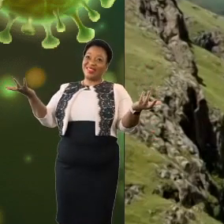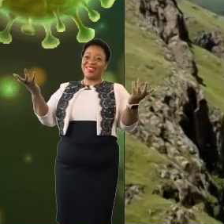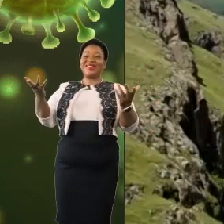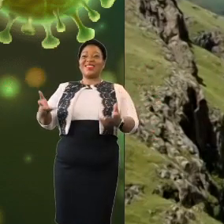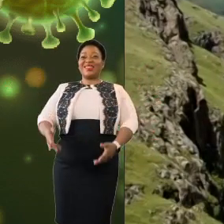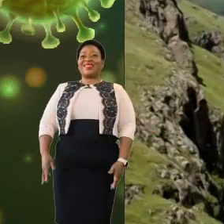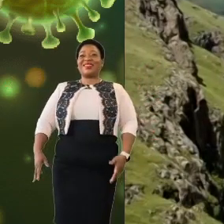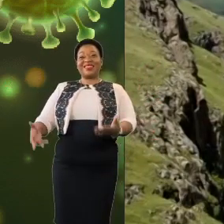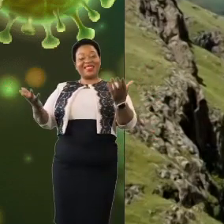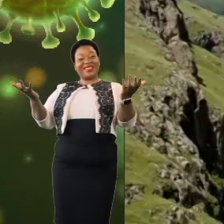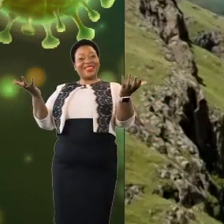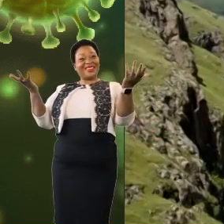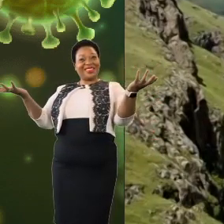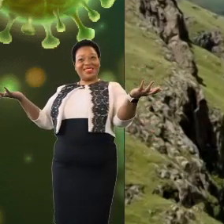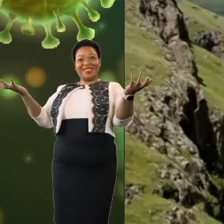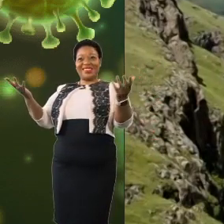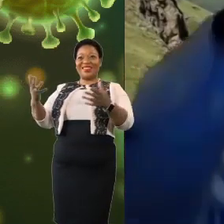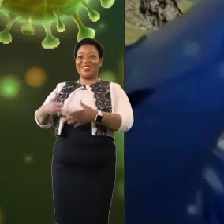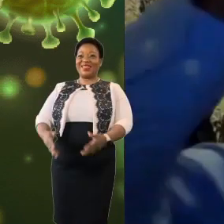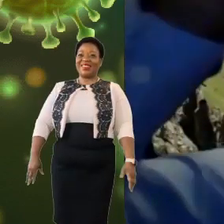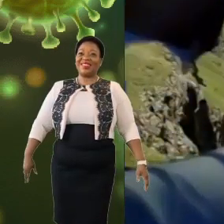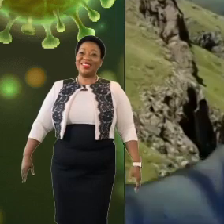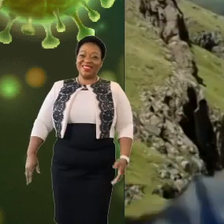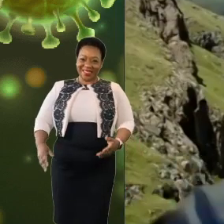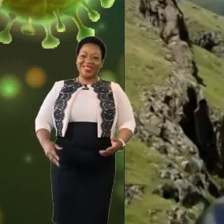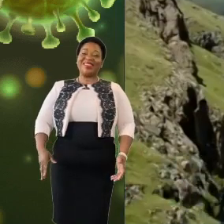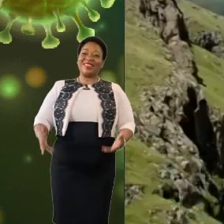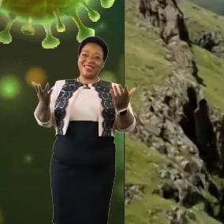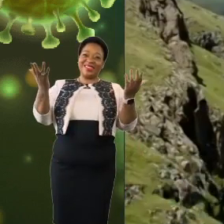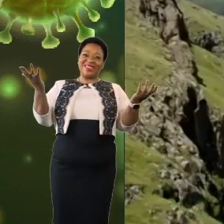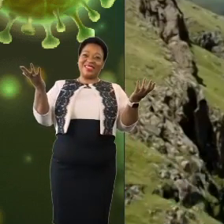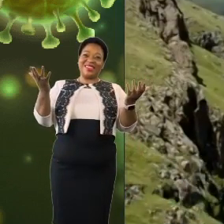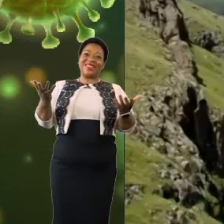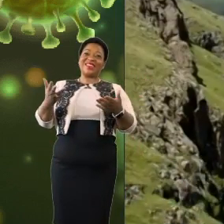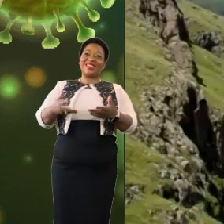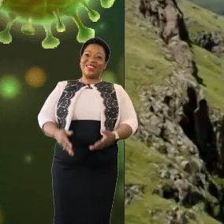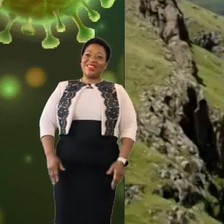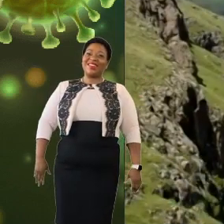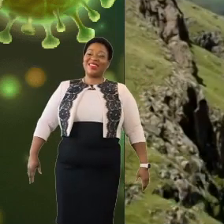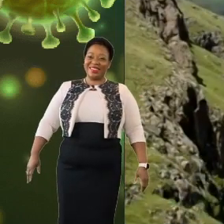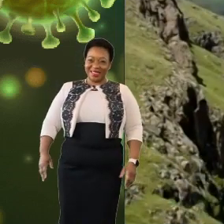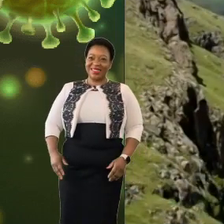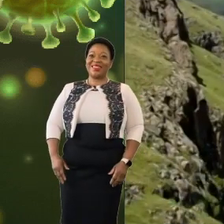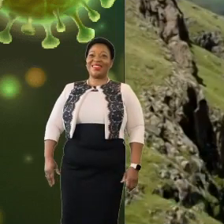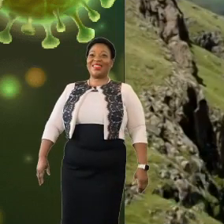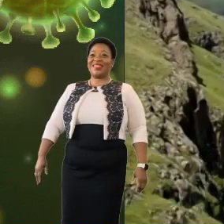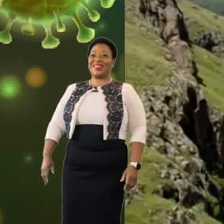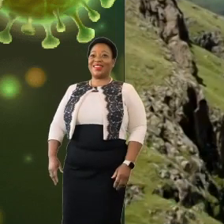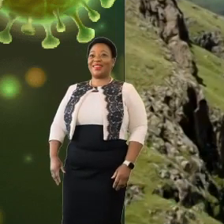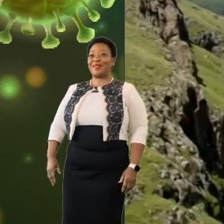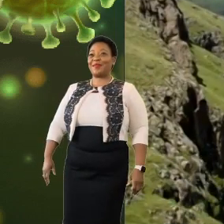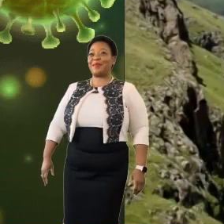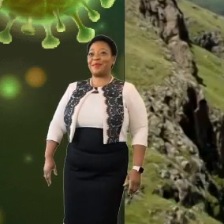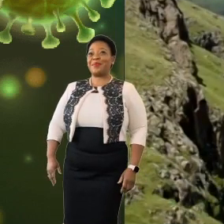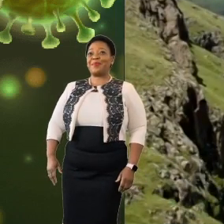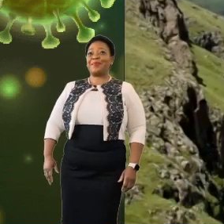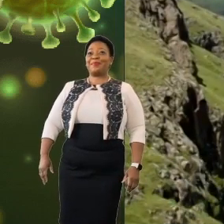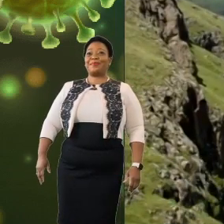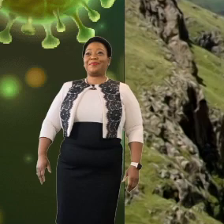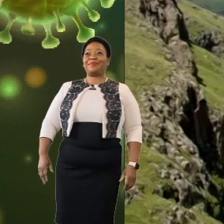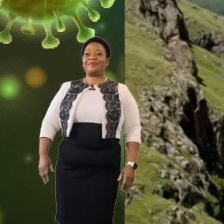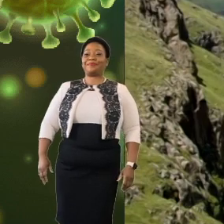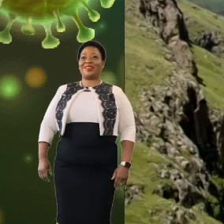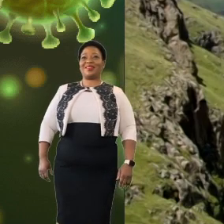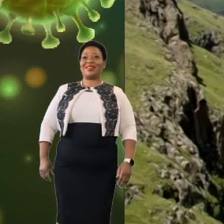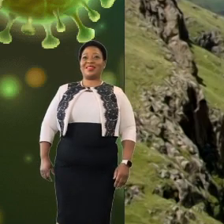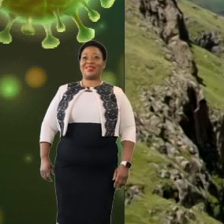time, check with you quickly. It says 18:23 on my time. How much time do we allow for